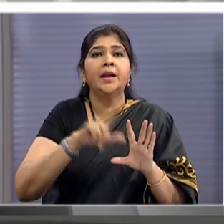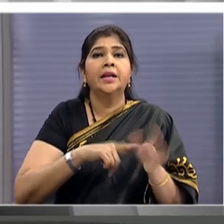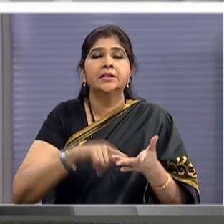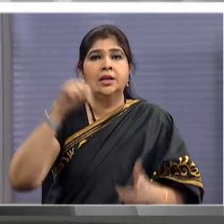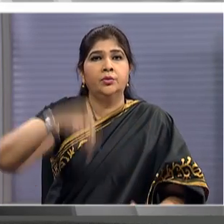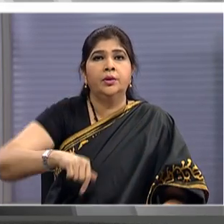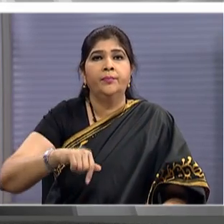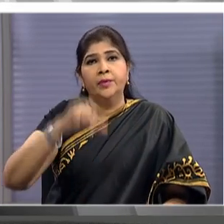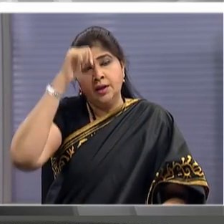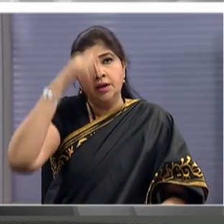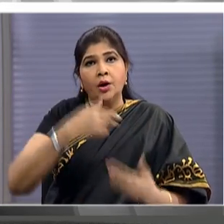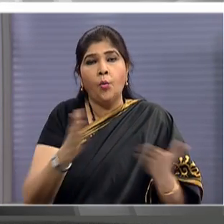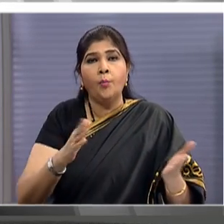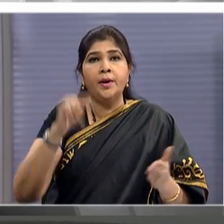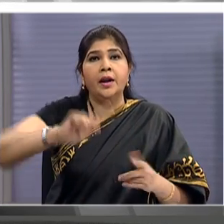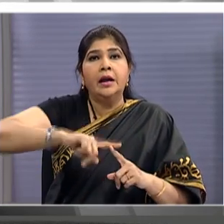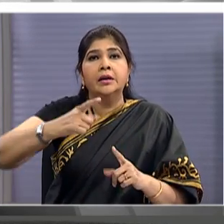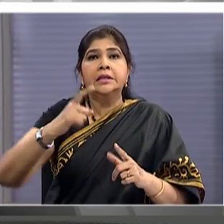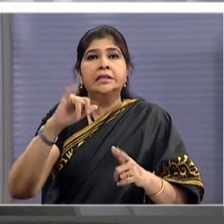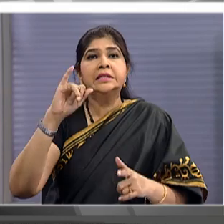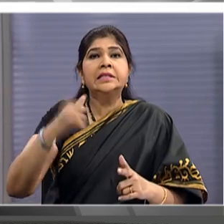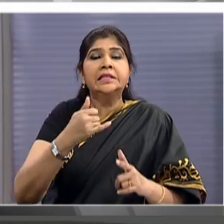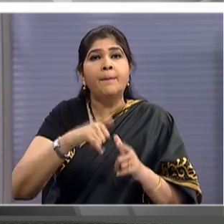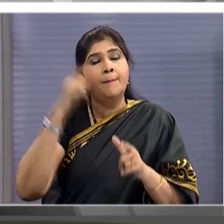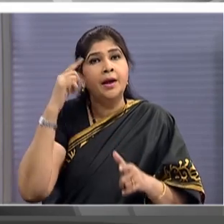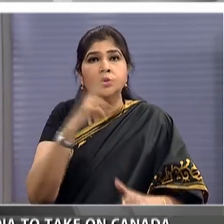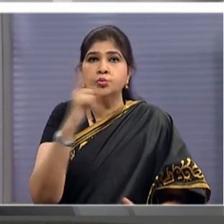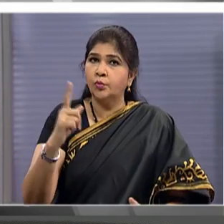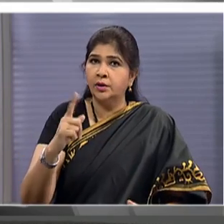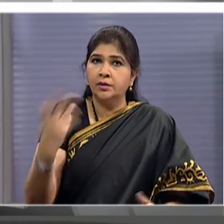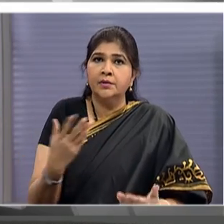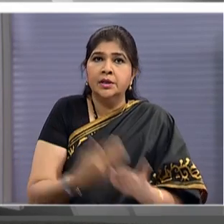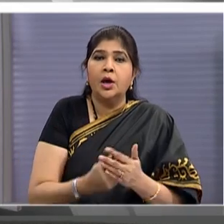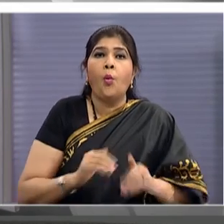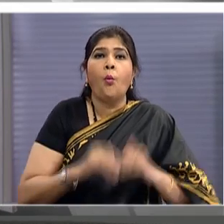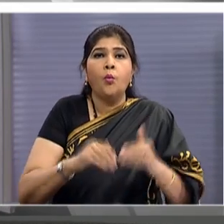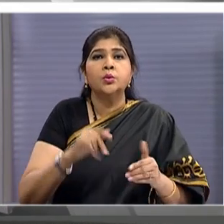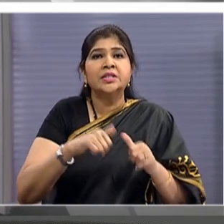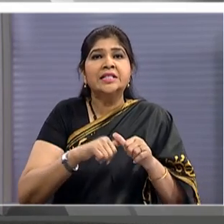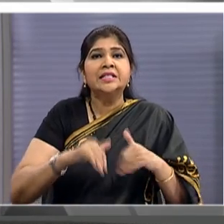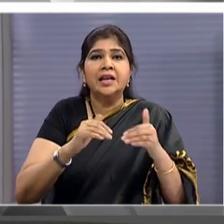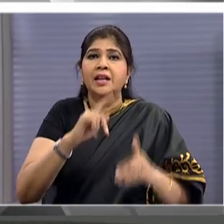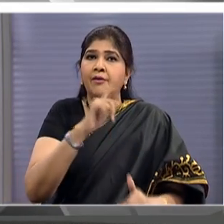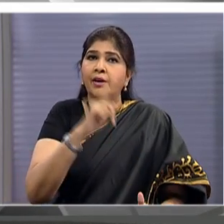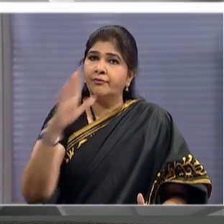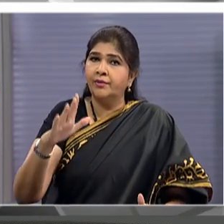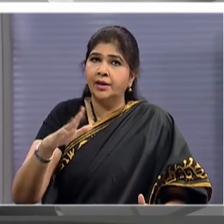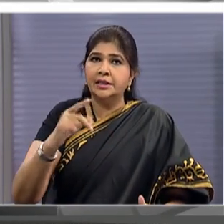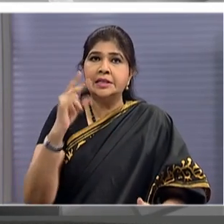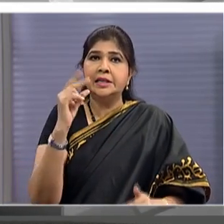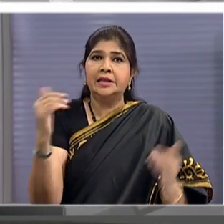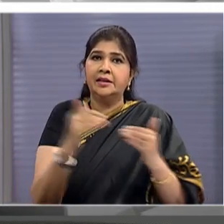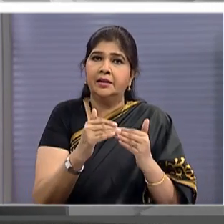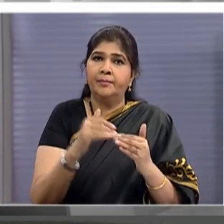India had won the opener against Japan 2-1, while it was drubbed by Australia 1-5 in the second game. The